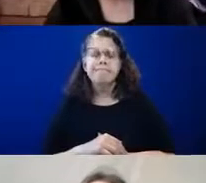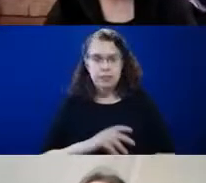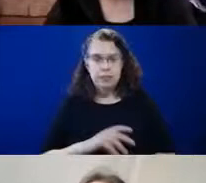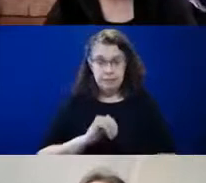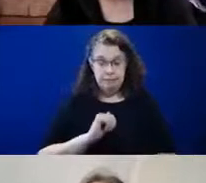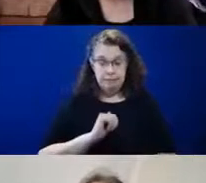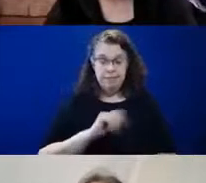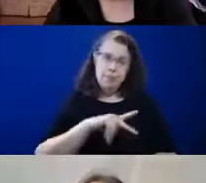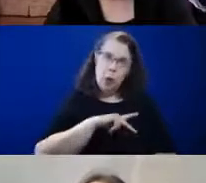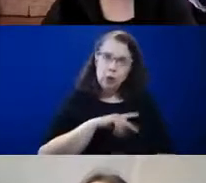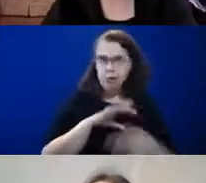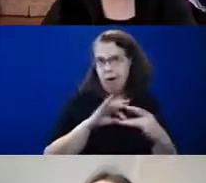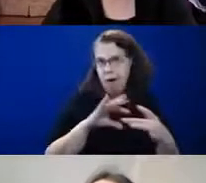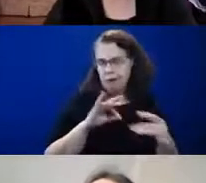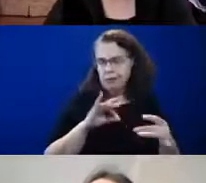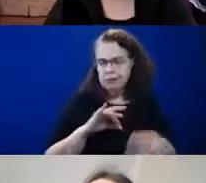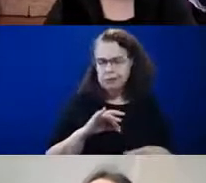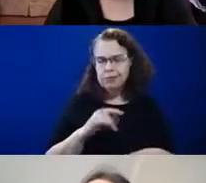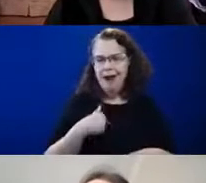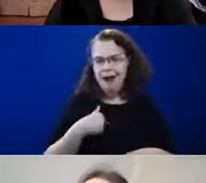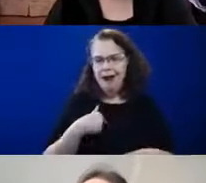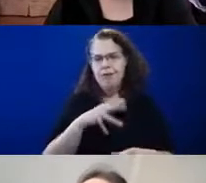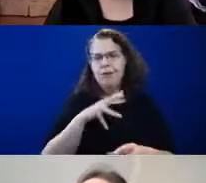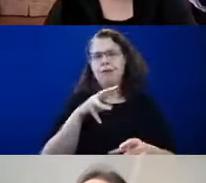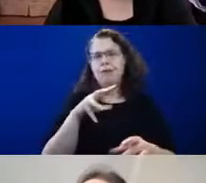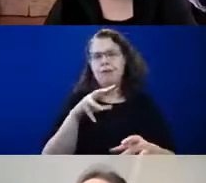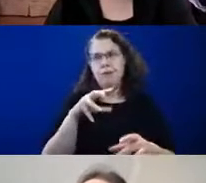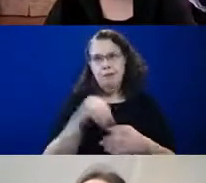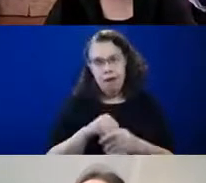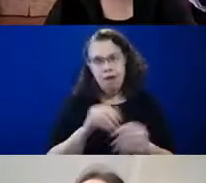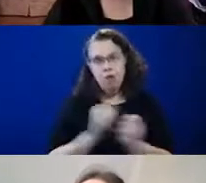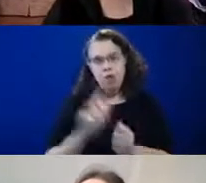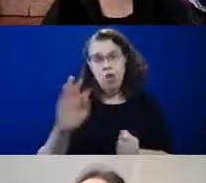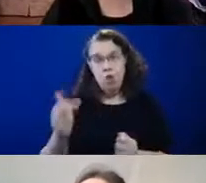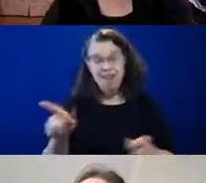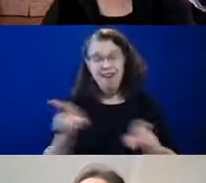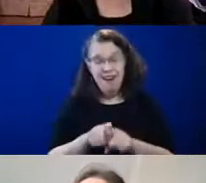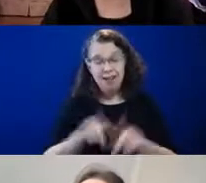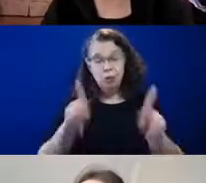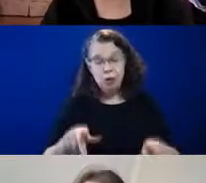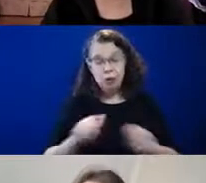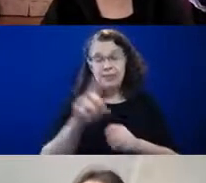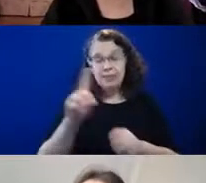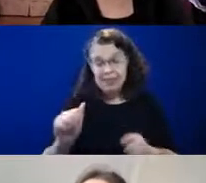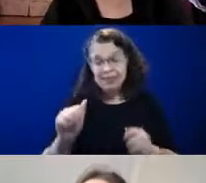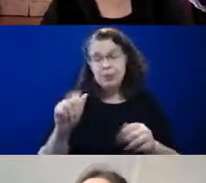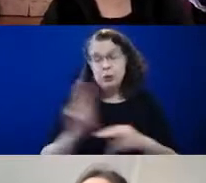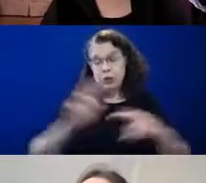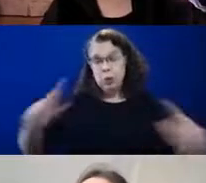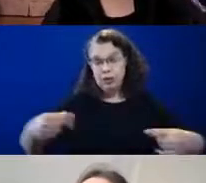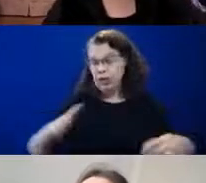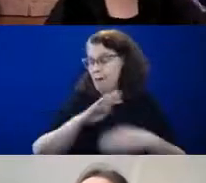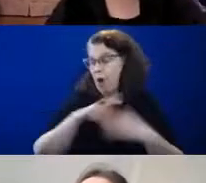note, I have been with LaGuardia as a disabled person using a wheelchair all of my life.